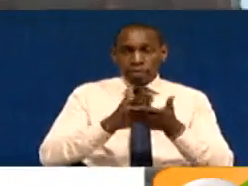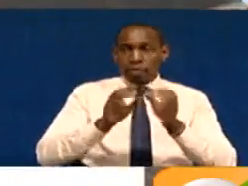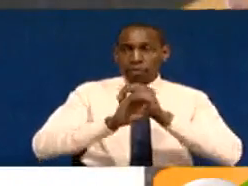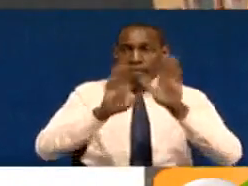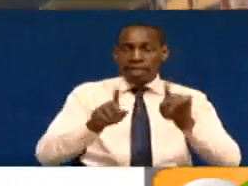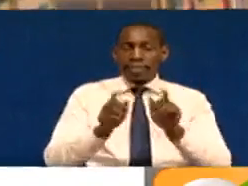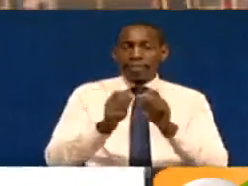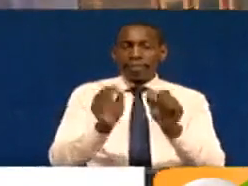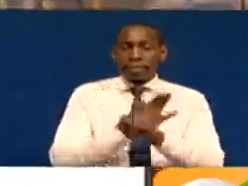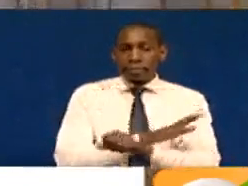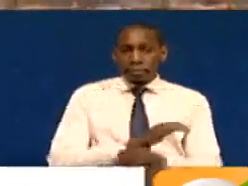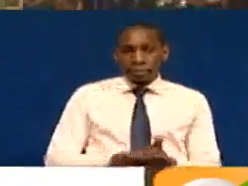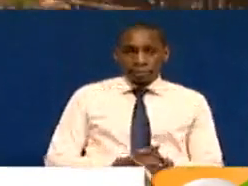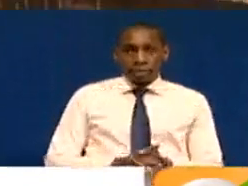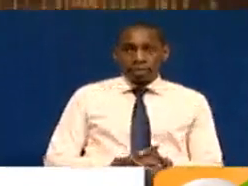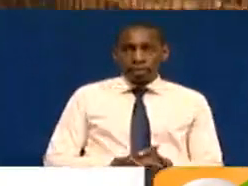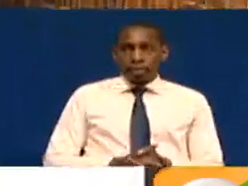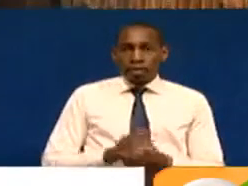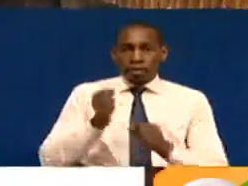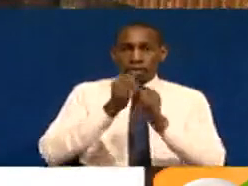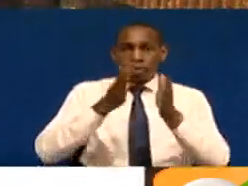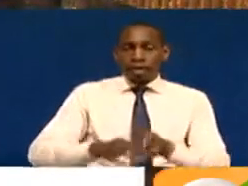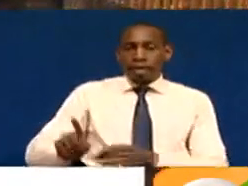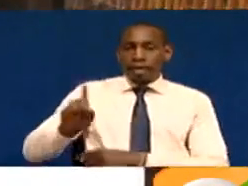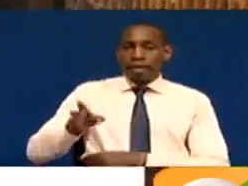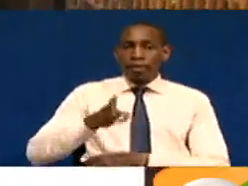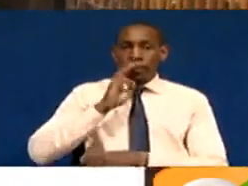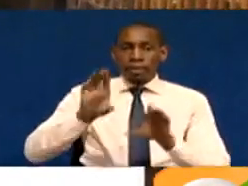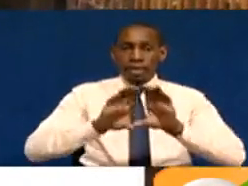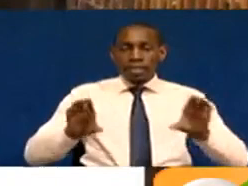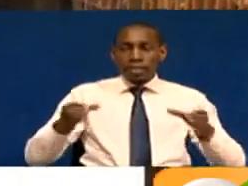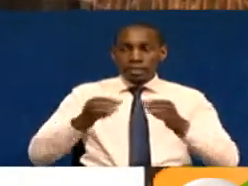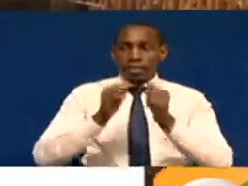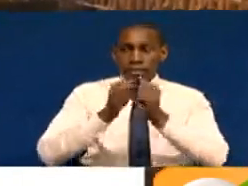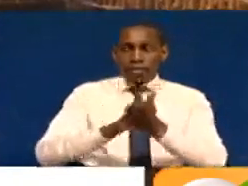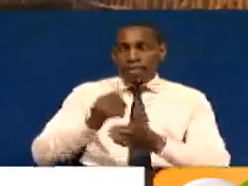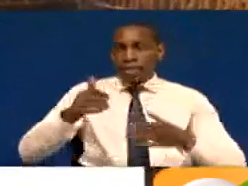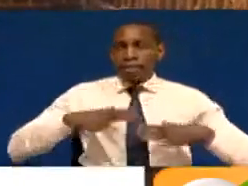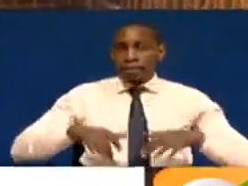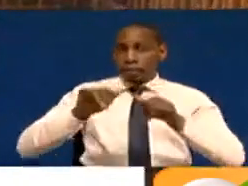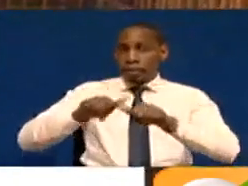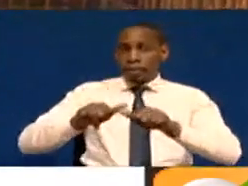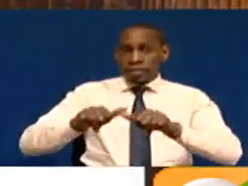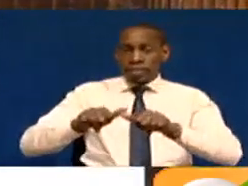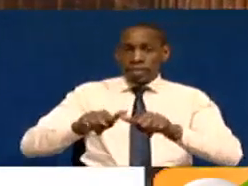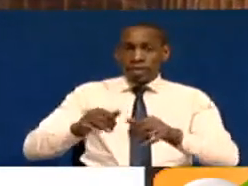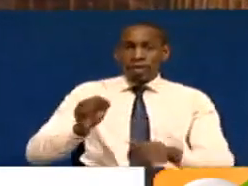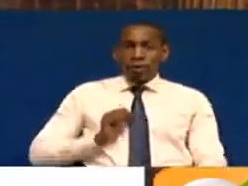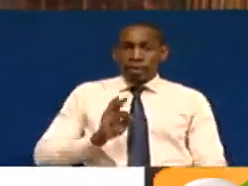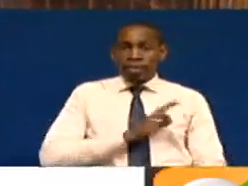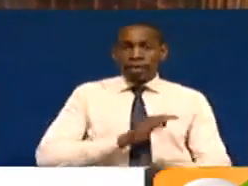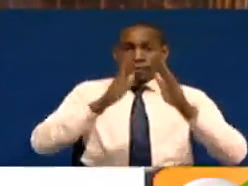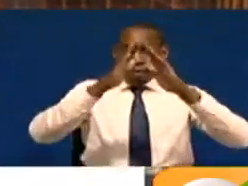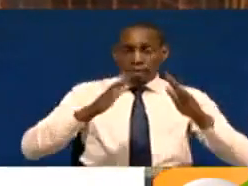painful. An employee of the Nairobi Water and Sewerage Company, together with others who were living in staff houses